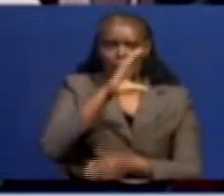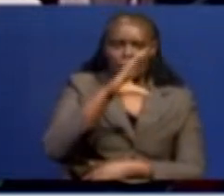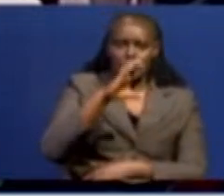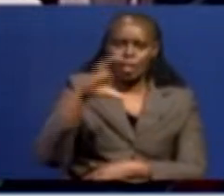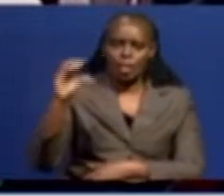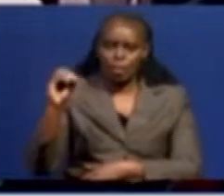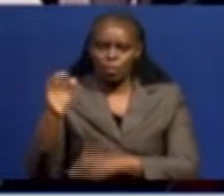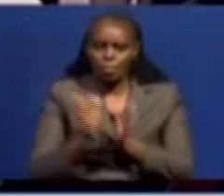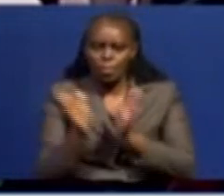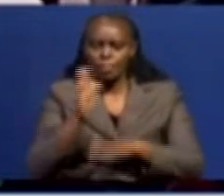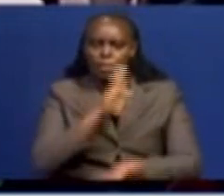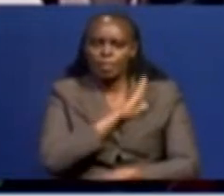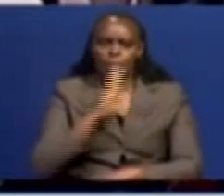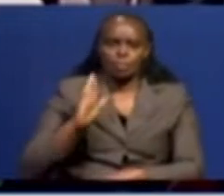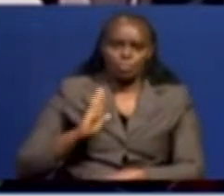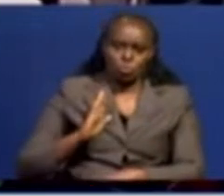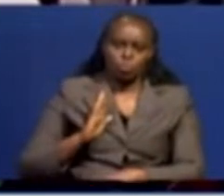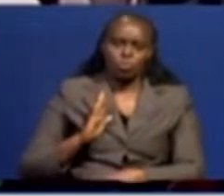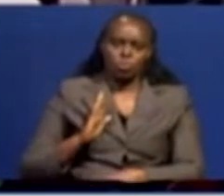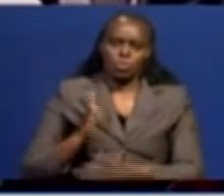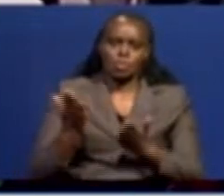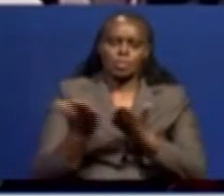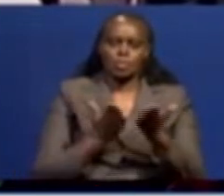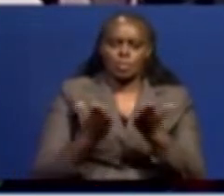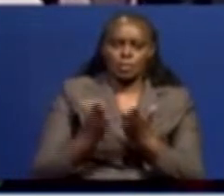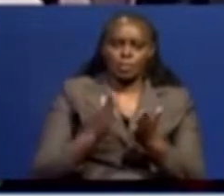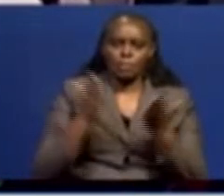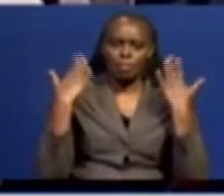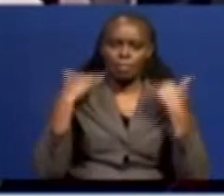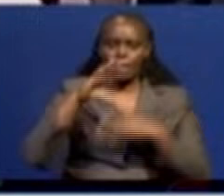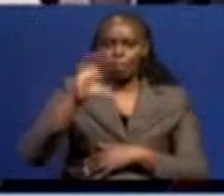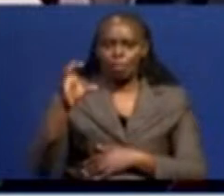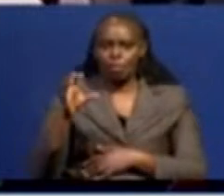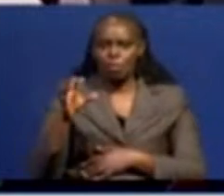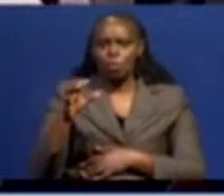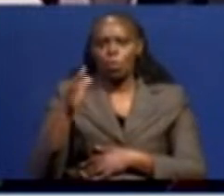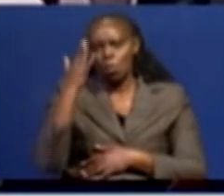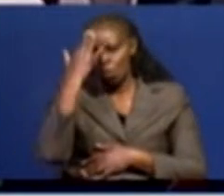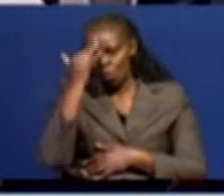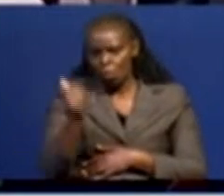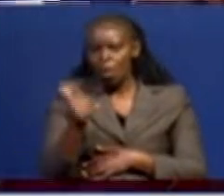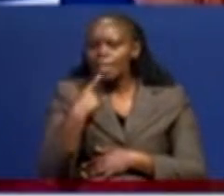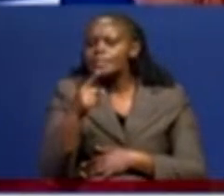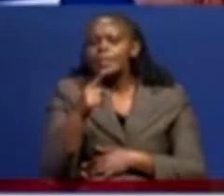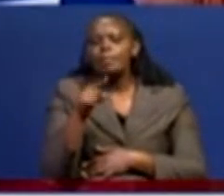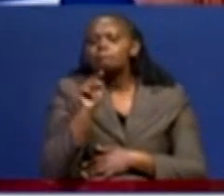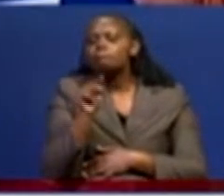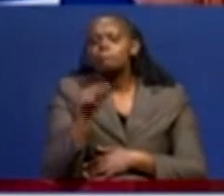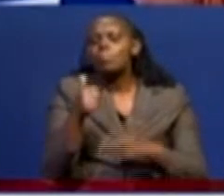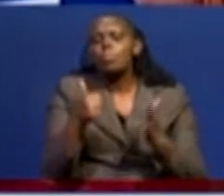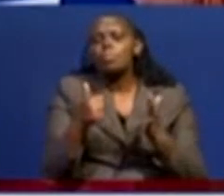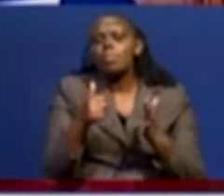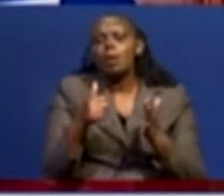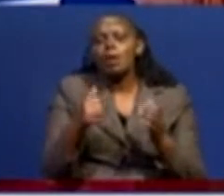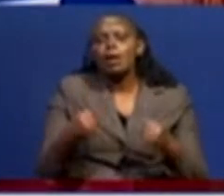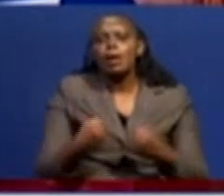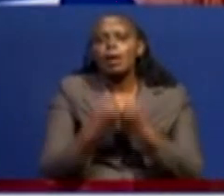Secretary/CEO of the Public Service Board, Meru County. Why are you saying that there was an illegal